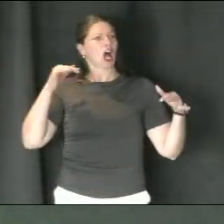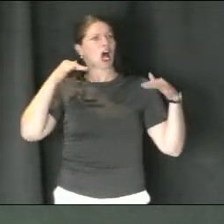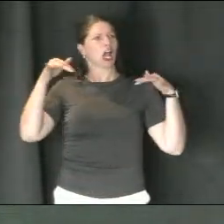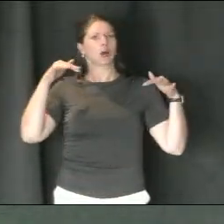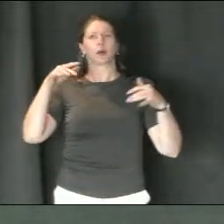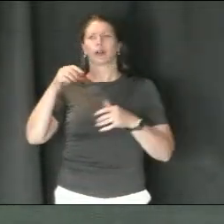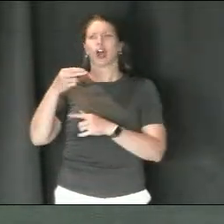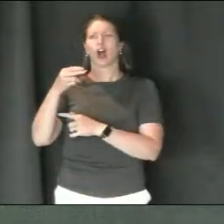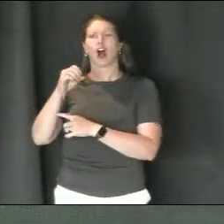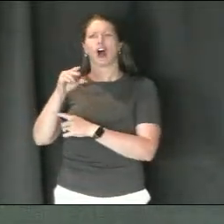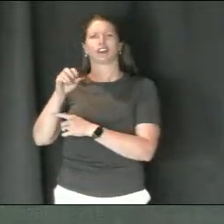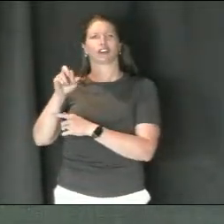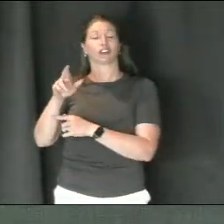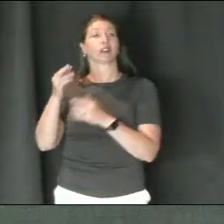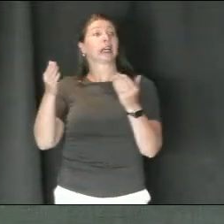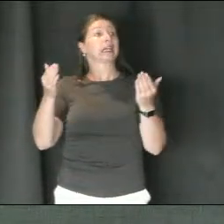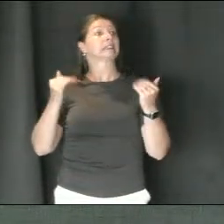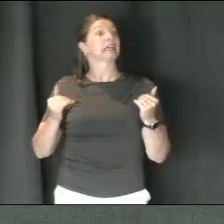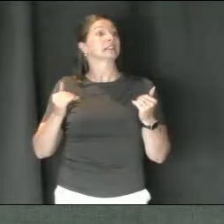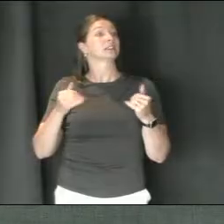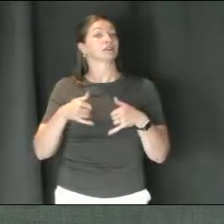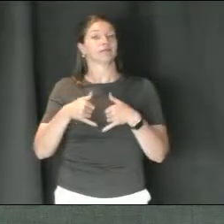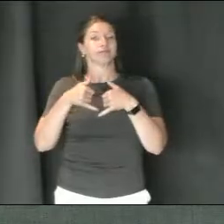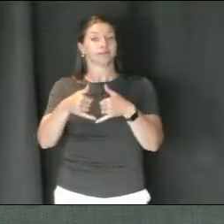Next is Priscilla Boutcher.